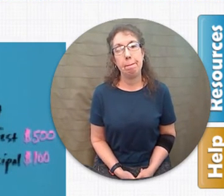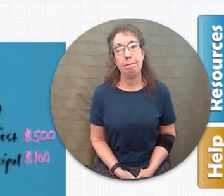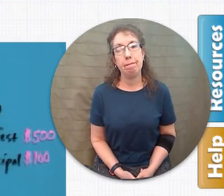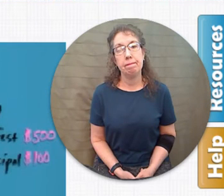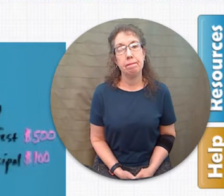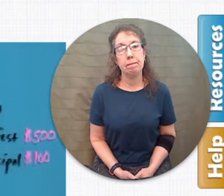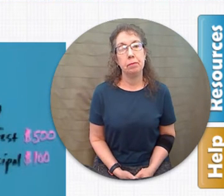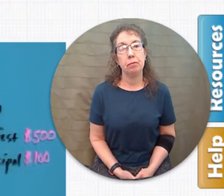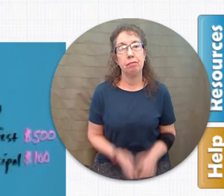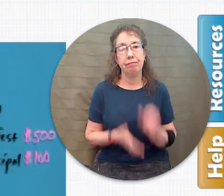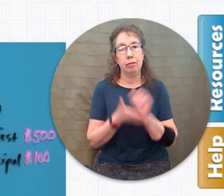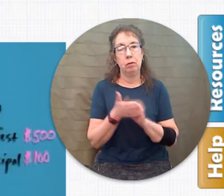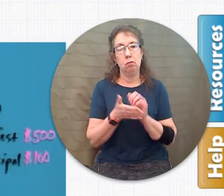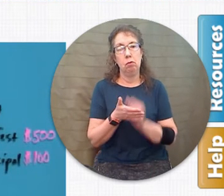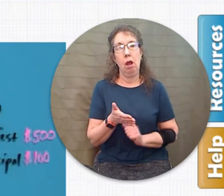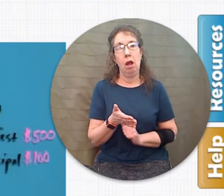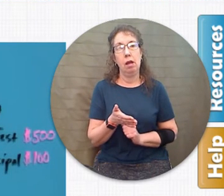Subtract.